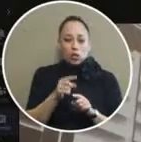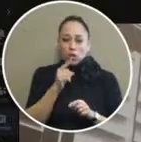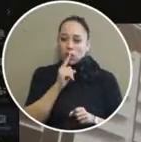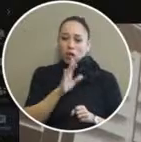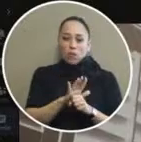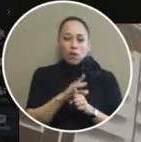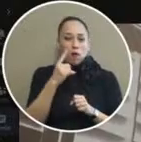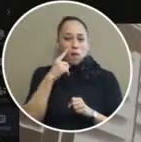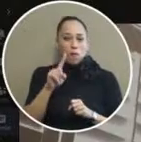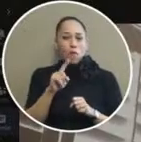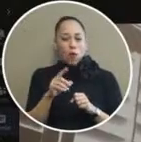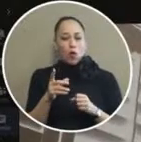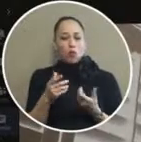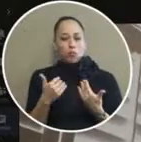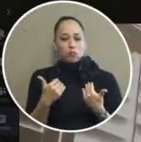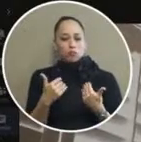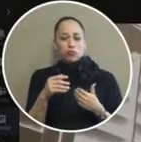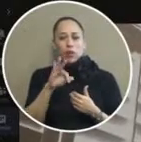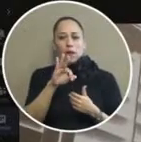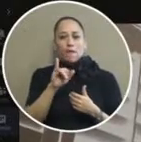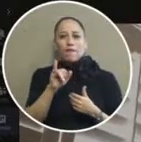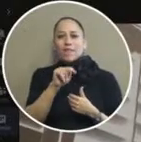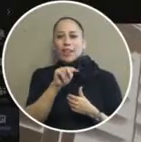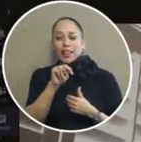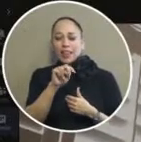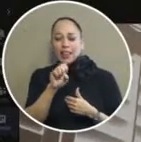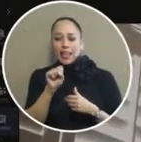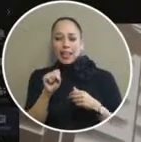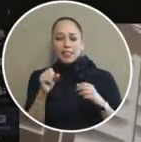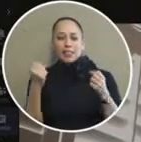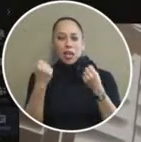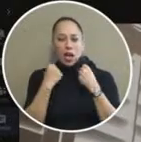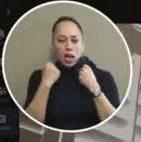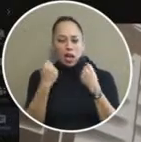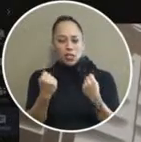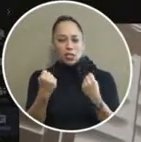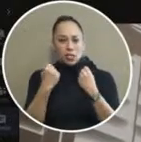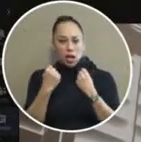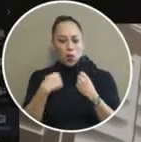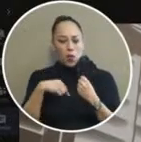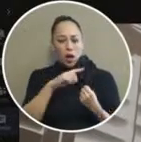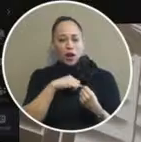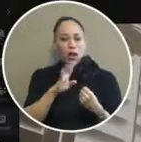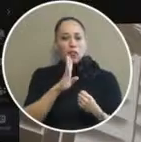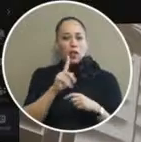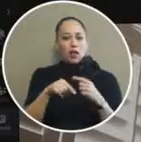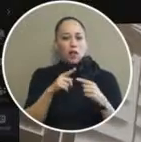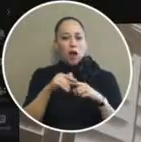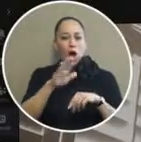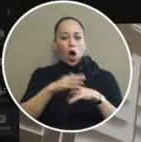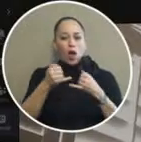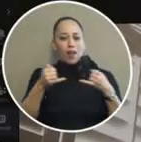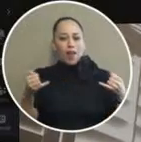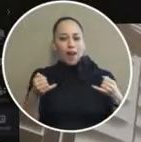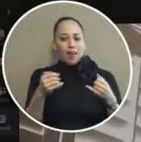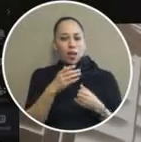to fitness. We've been committed to that as an organization for quite some time. We talked about the underlying health conditions and how those underlying health